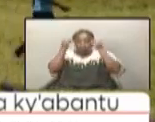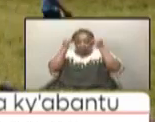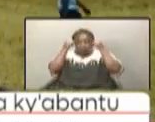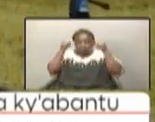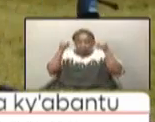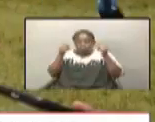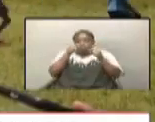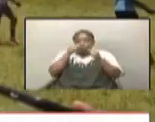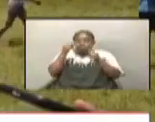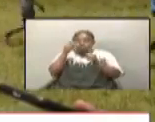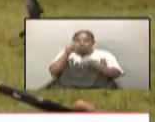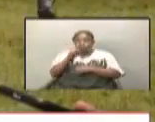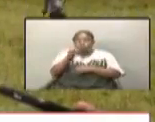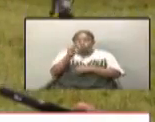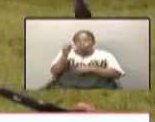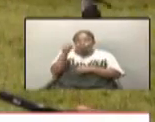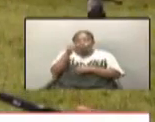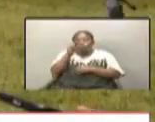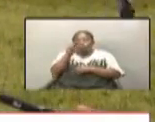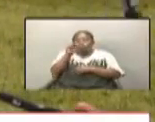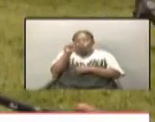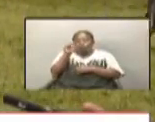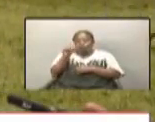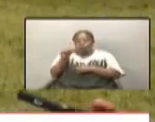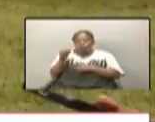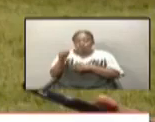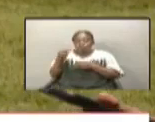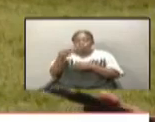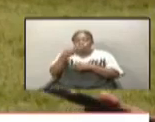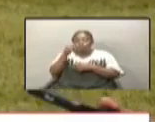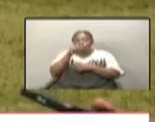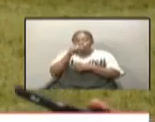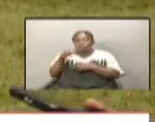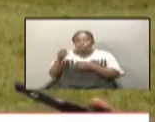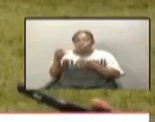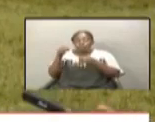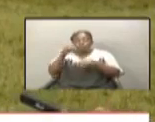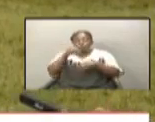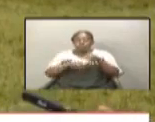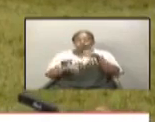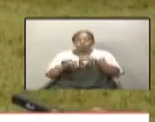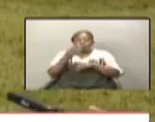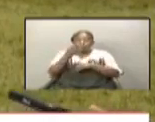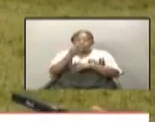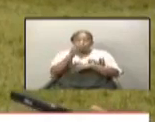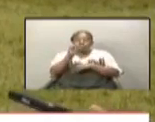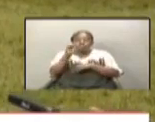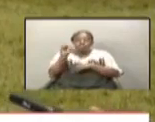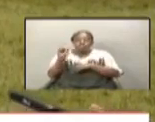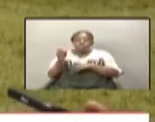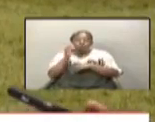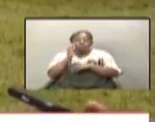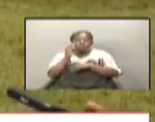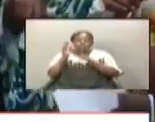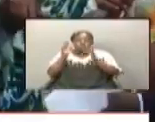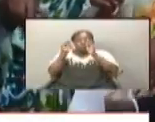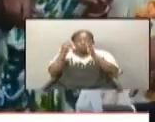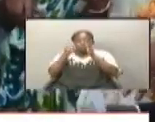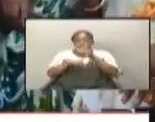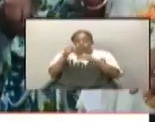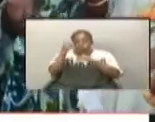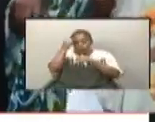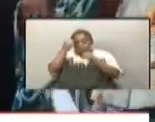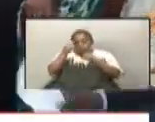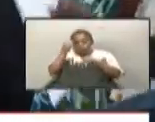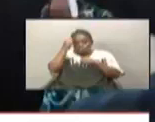Hall. We are making contributions here. We are going to generate 400 million shillings to appreciate what government has done for us.